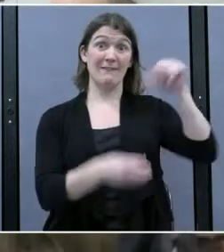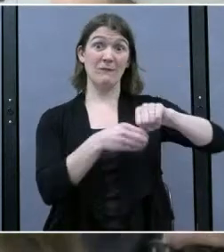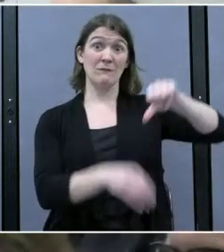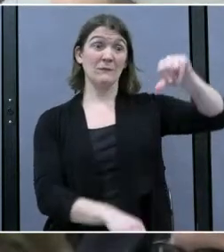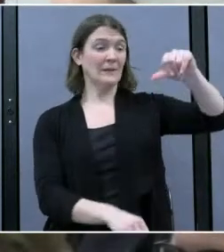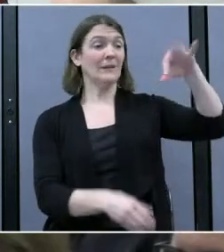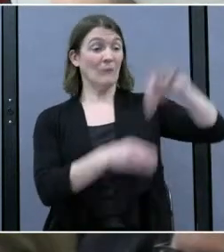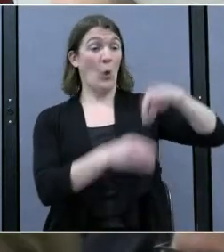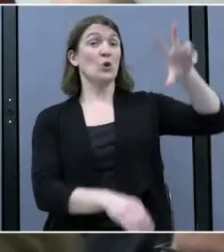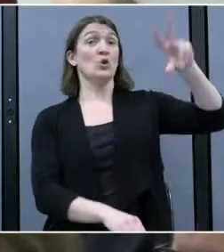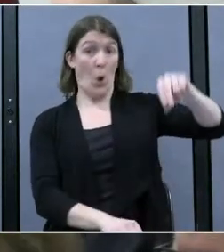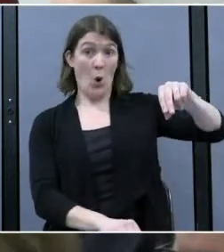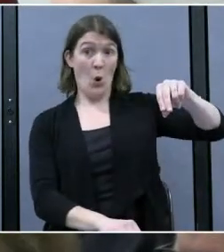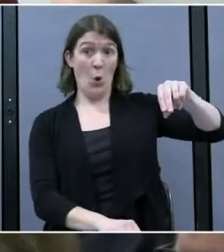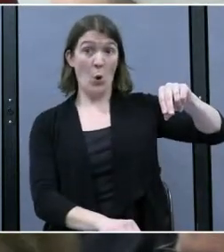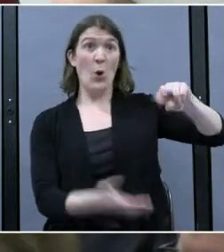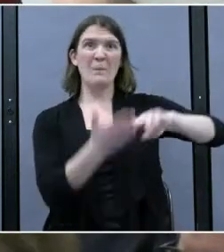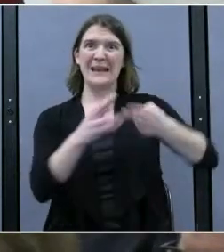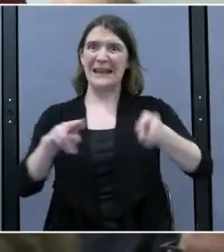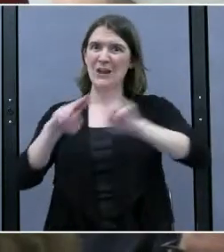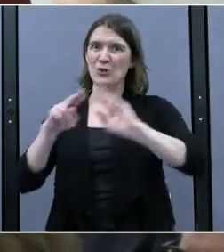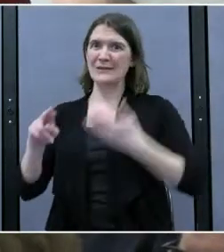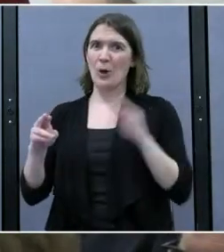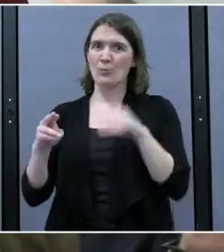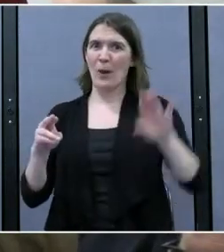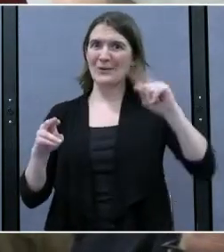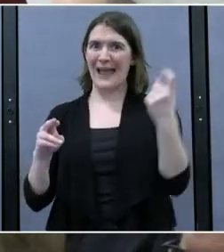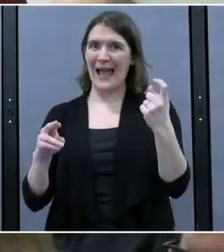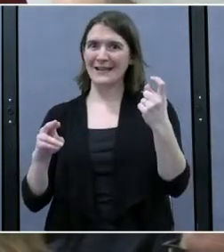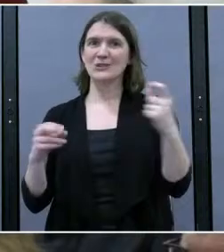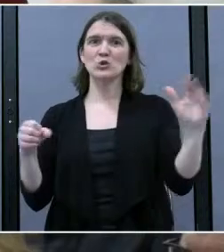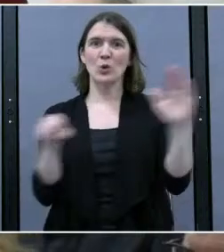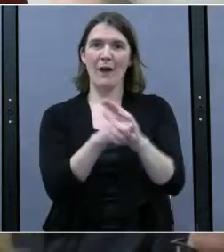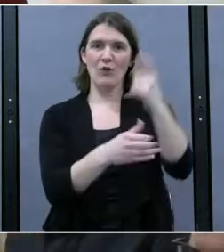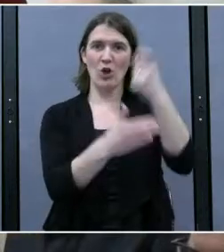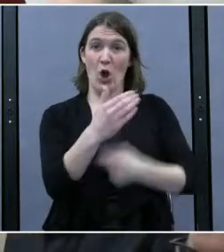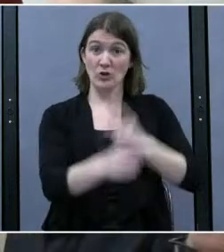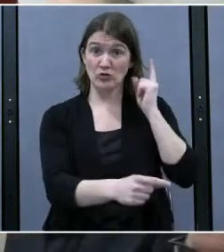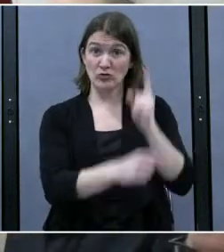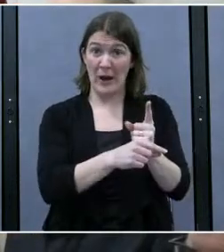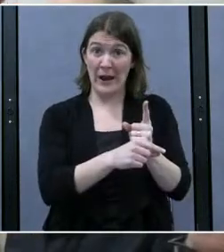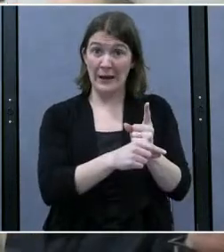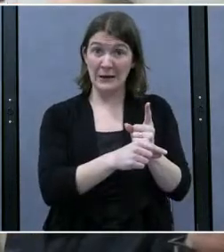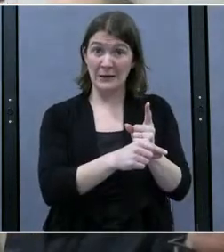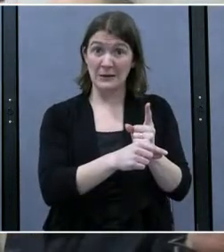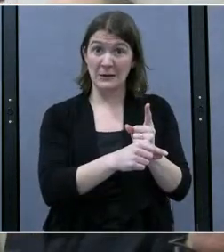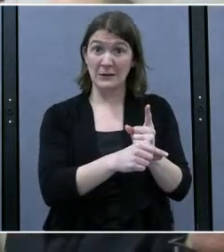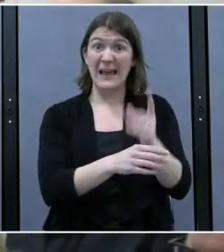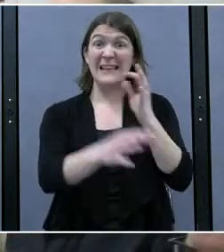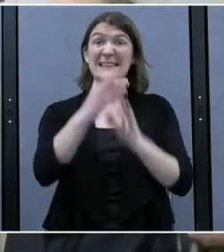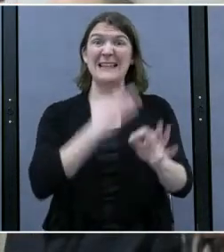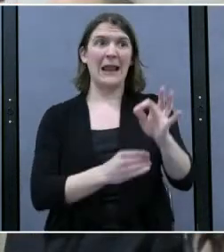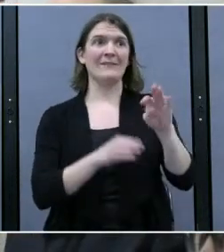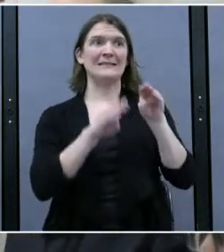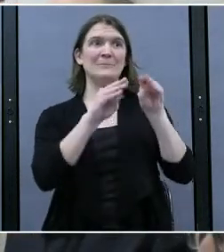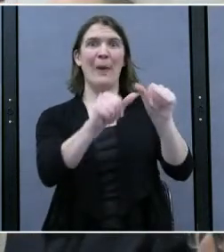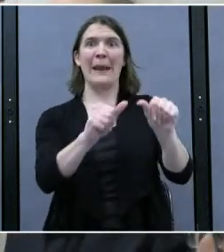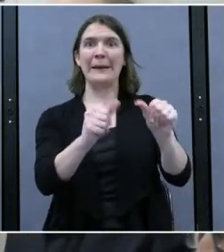that the town would then increase property taxes to meet that amount, as opposed to deficit